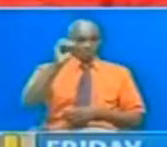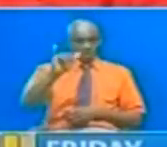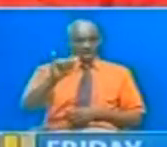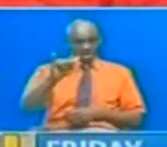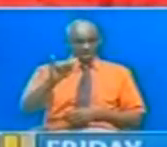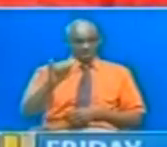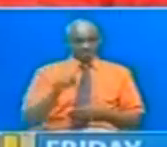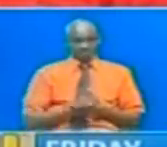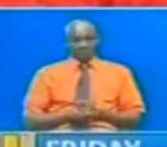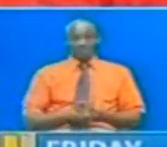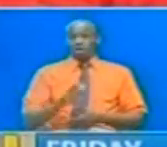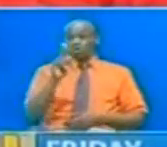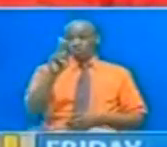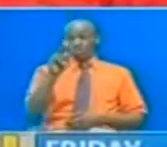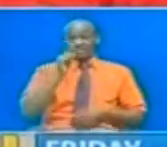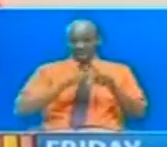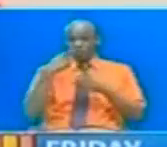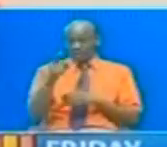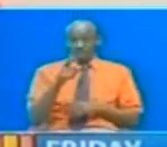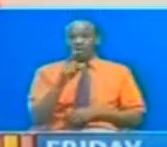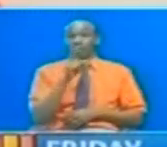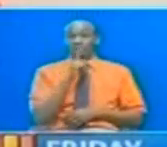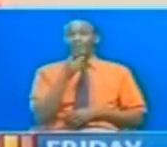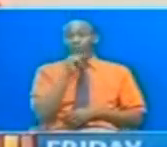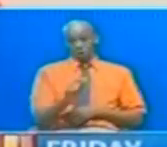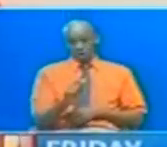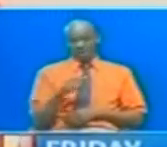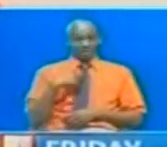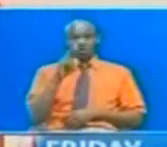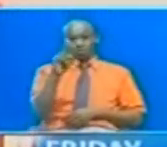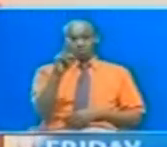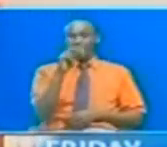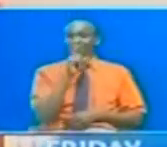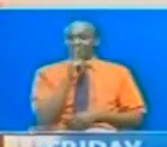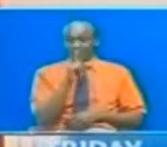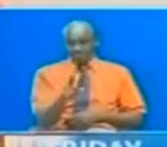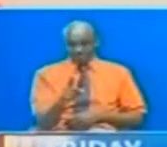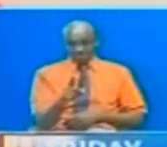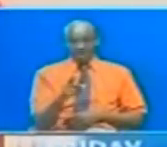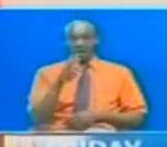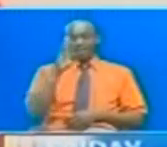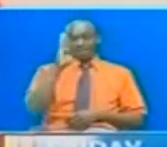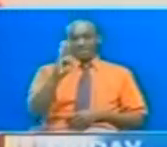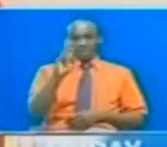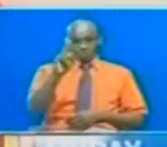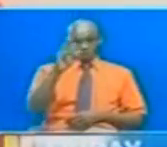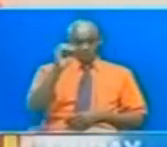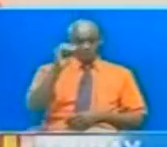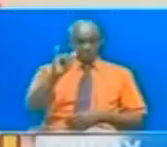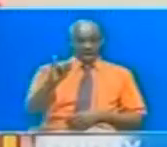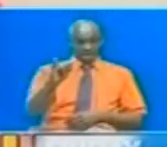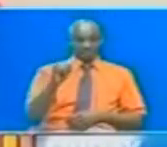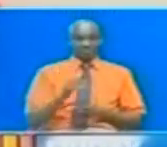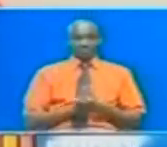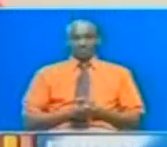B-U-O-Y. U is silent in that word. You mm-hmm. say boy just like B-O-Y. Mm-hmm. B-U-O-Y, mm-hmm. boy.